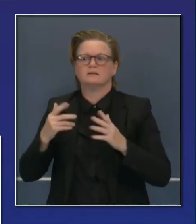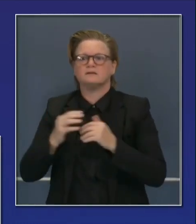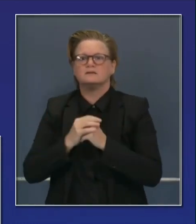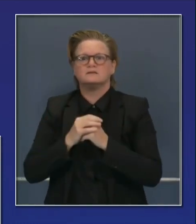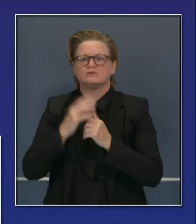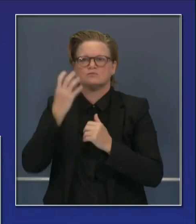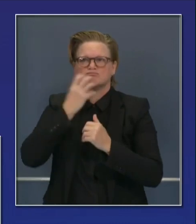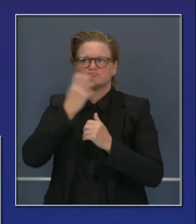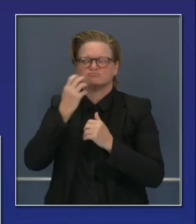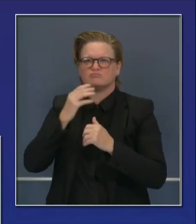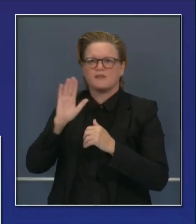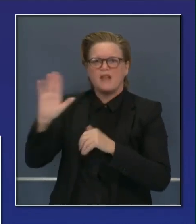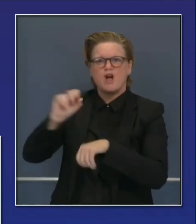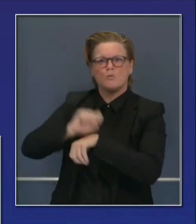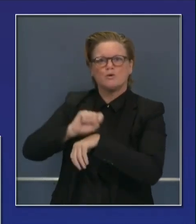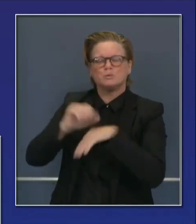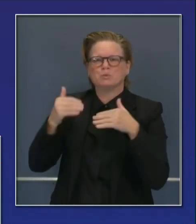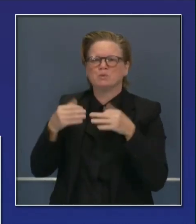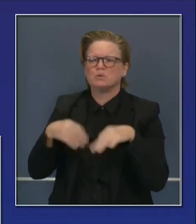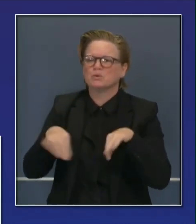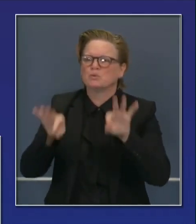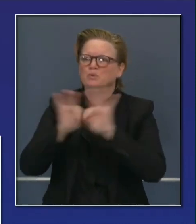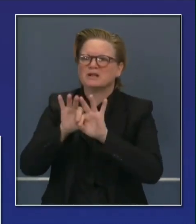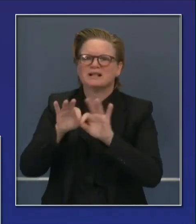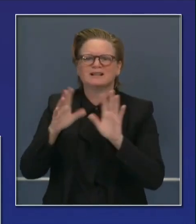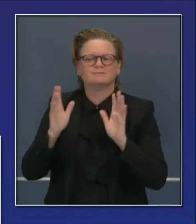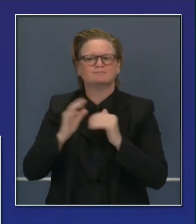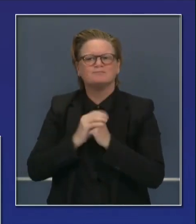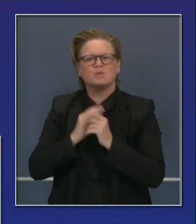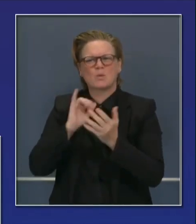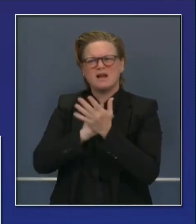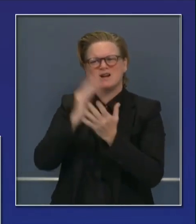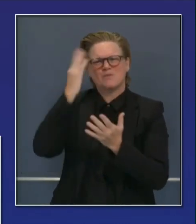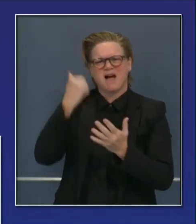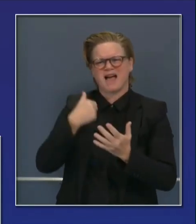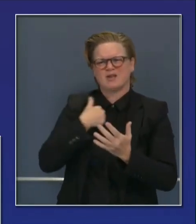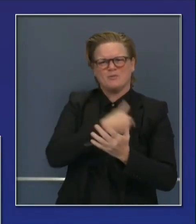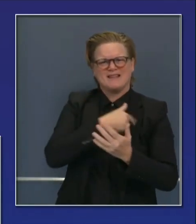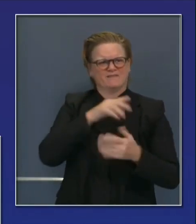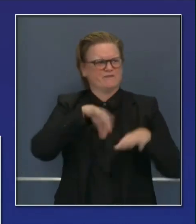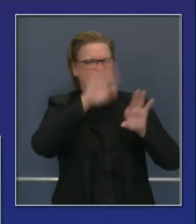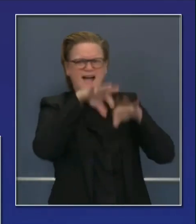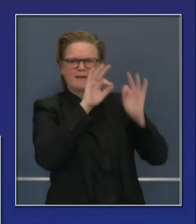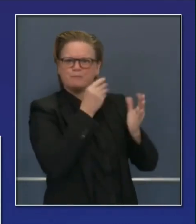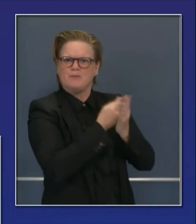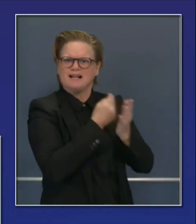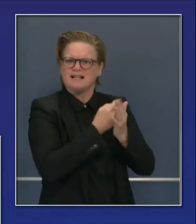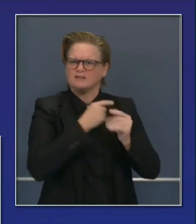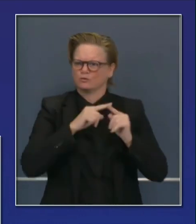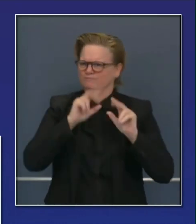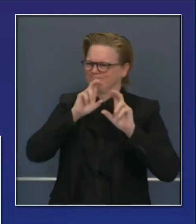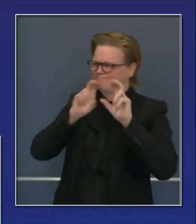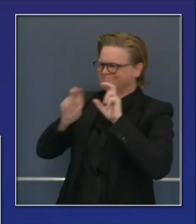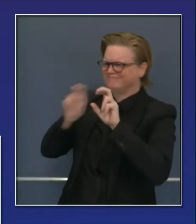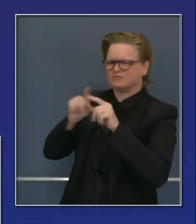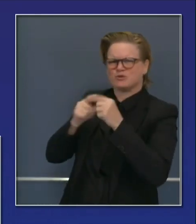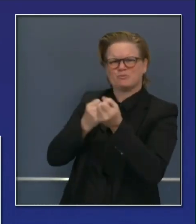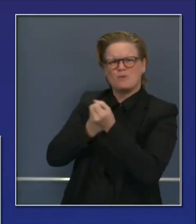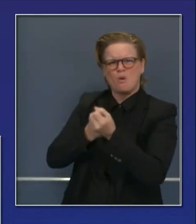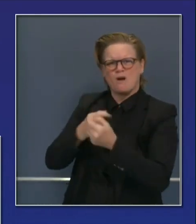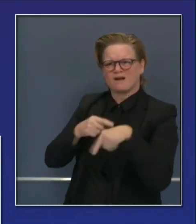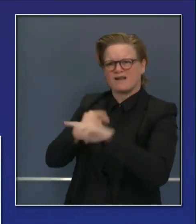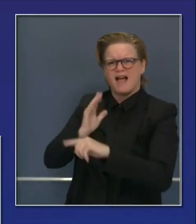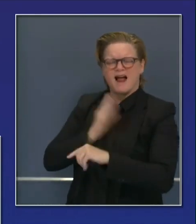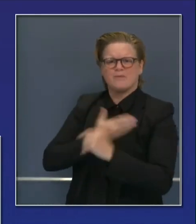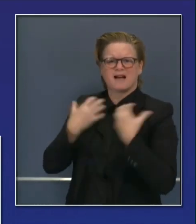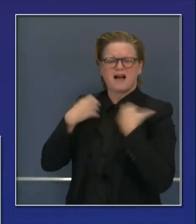And that's why we have provided hotel rooms and stipends and debit cards for our hotel workers. And we want to just thank